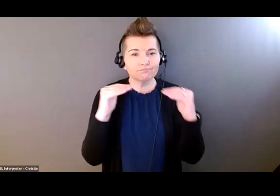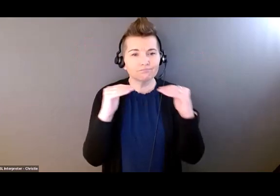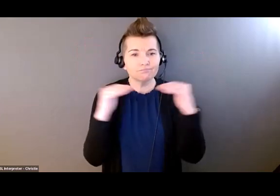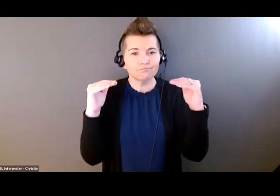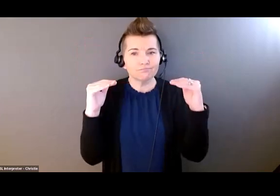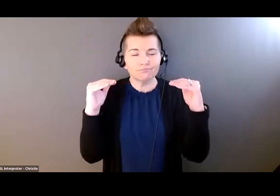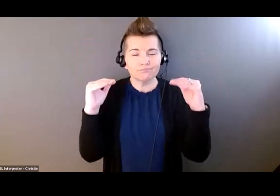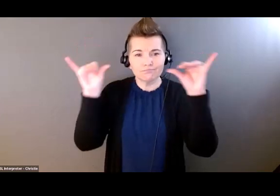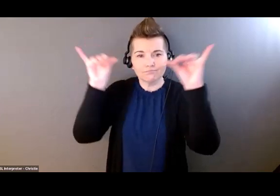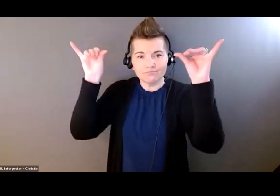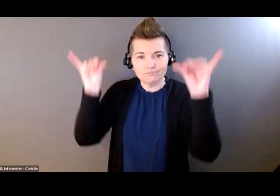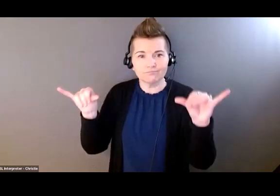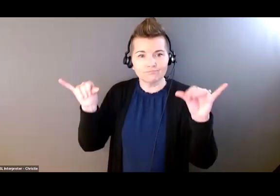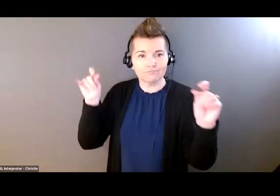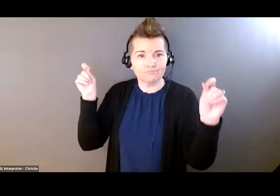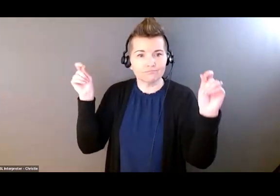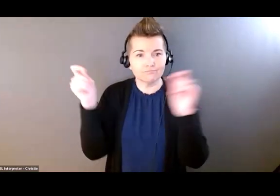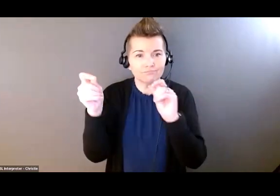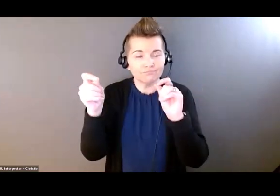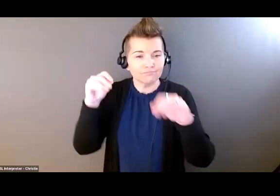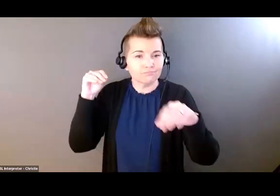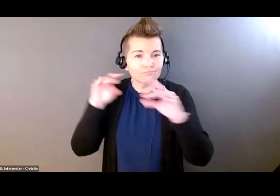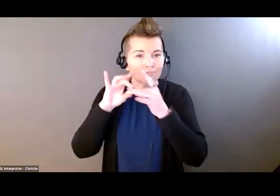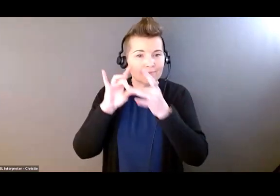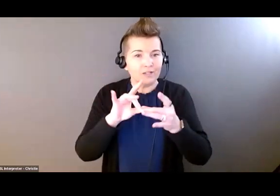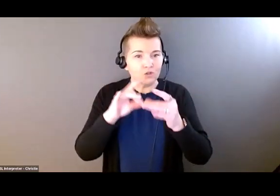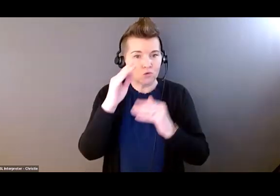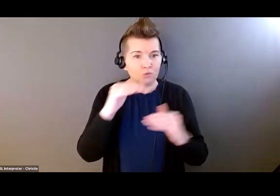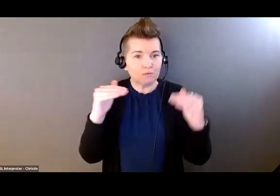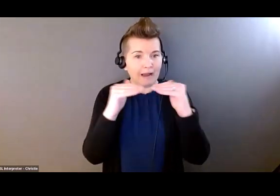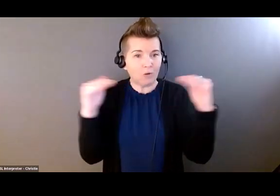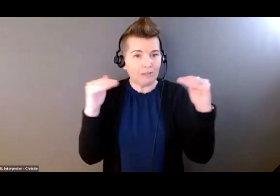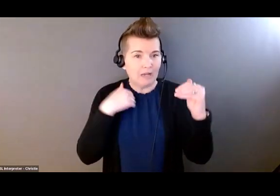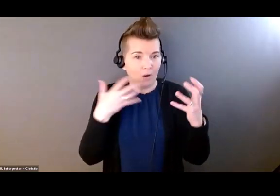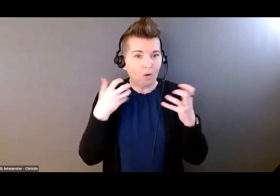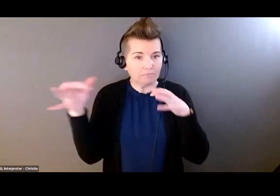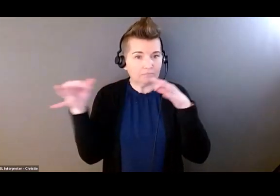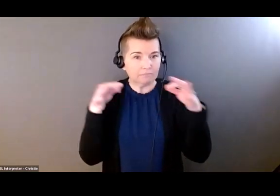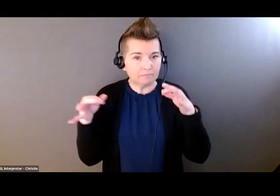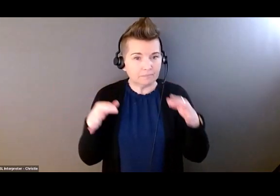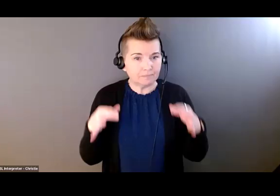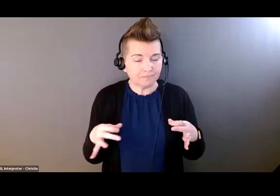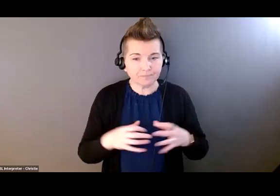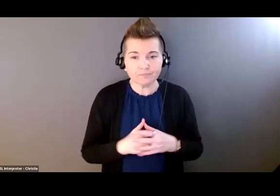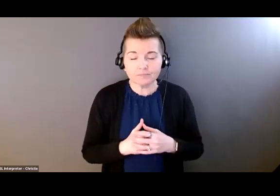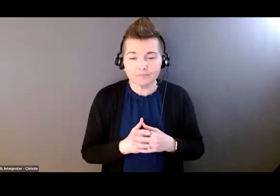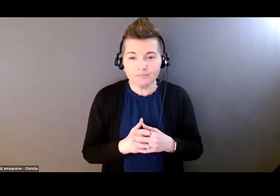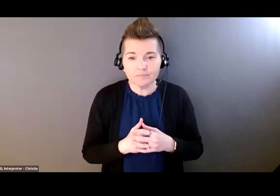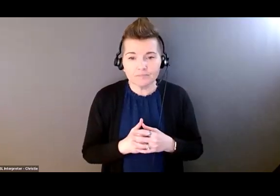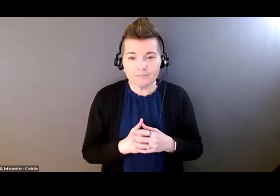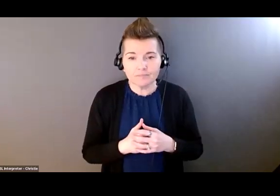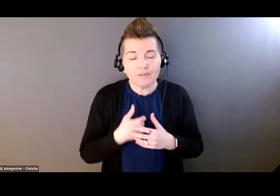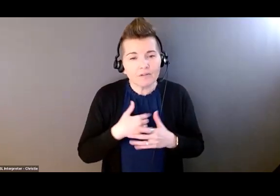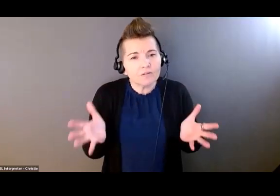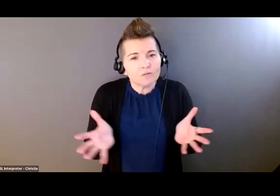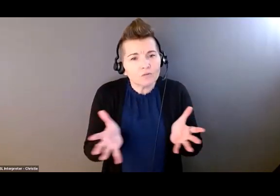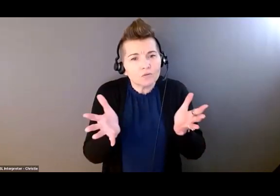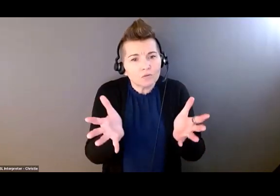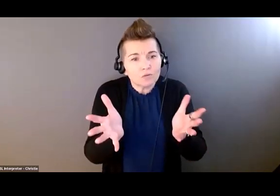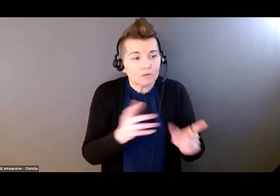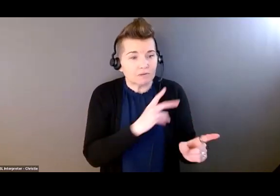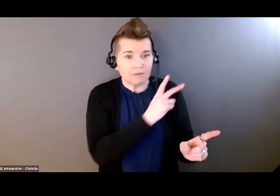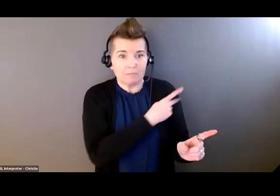my thinking on equity and what it means to take a systems level approach to equity. I want